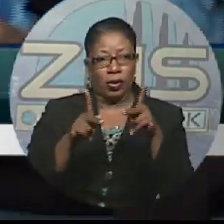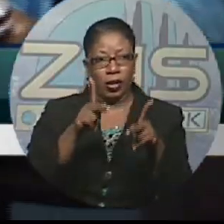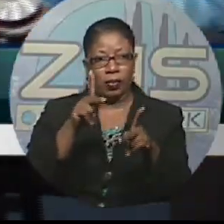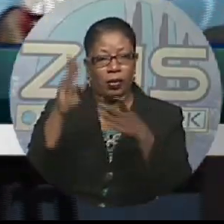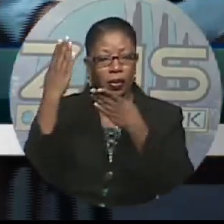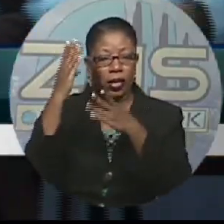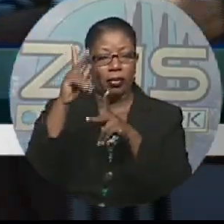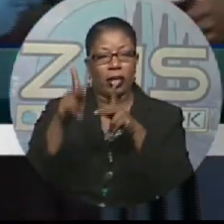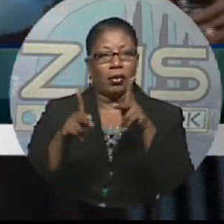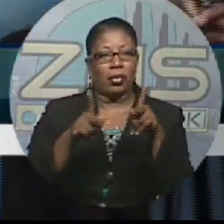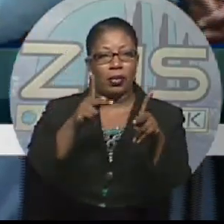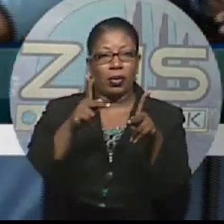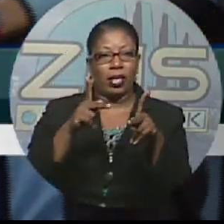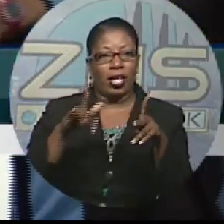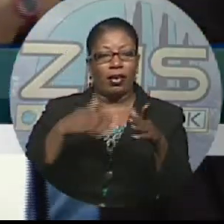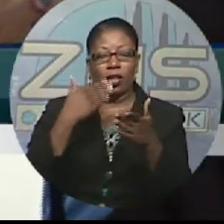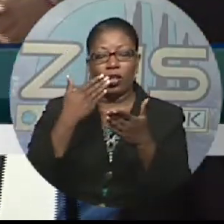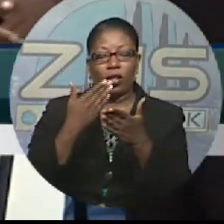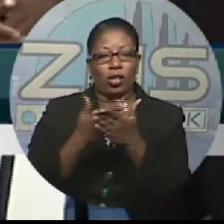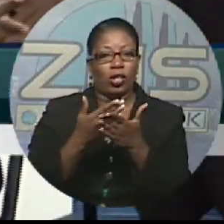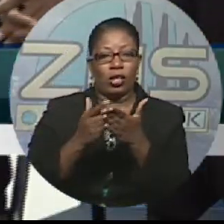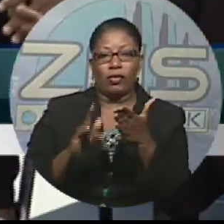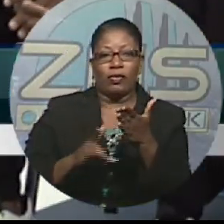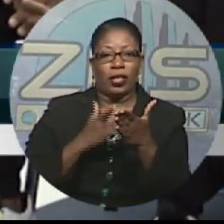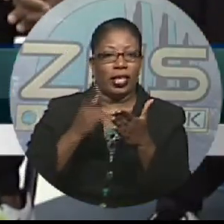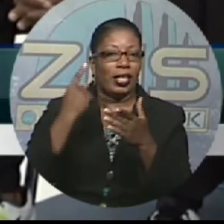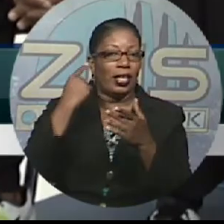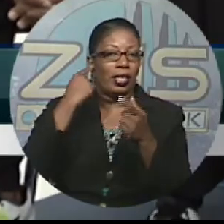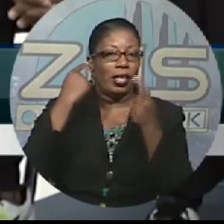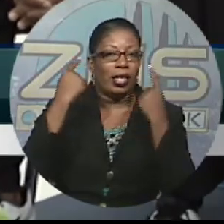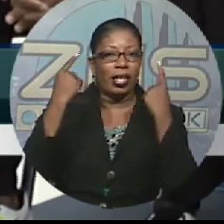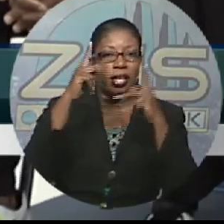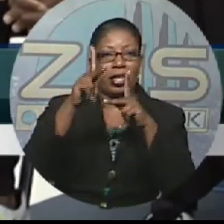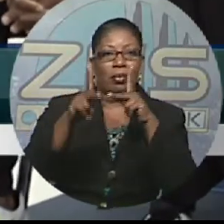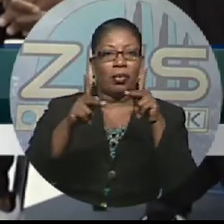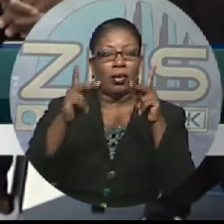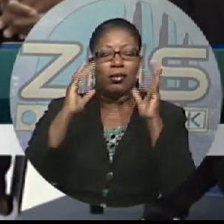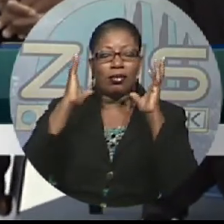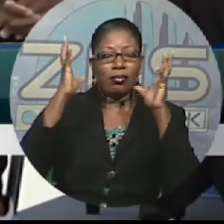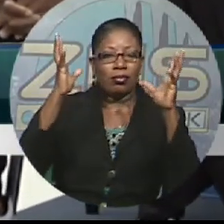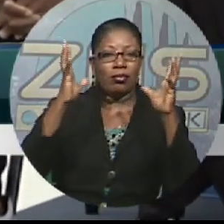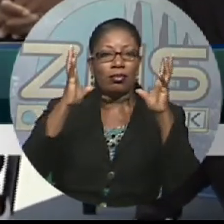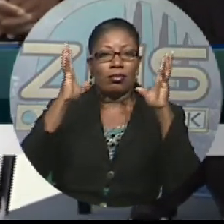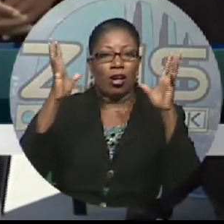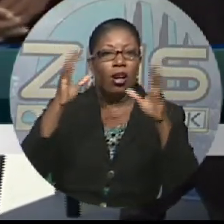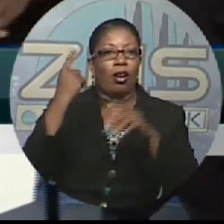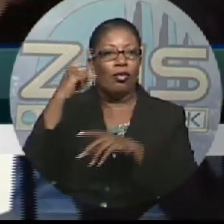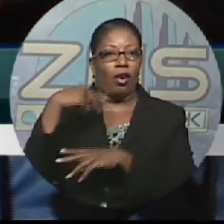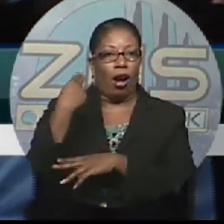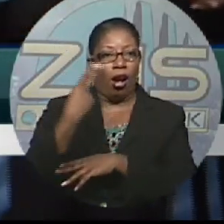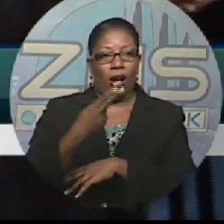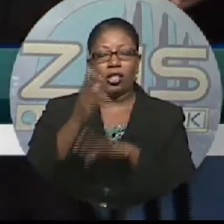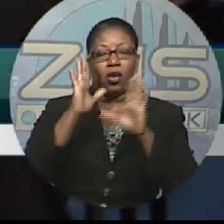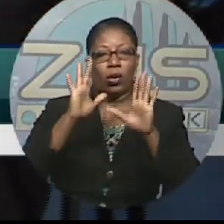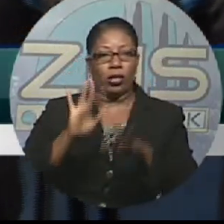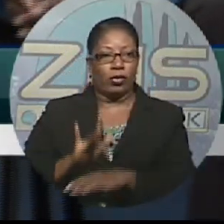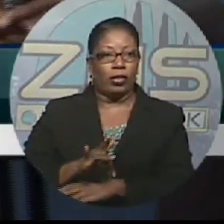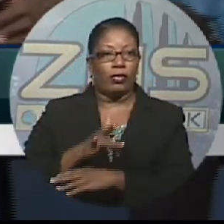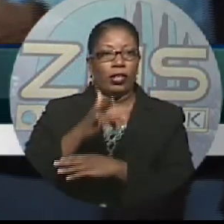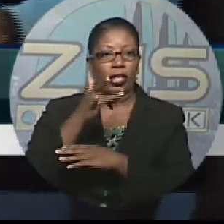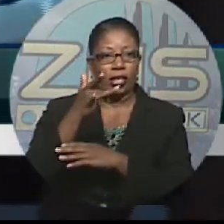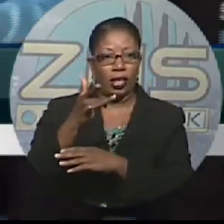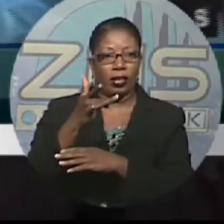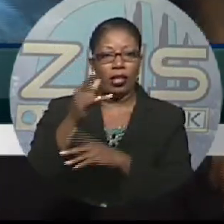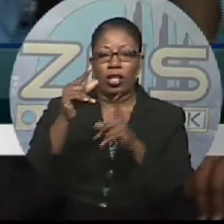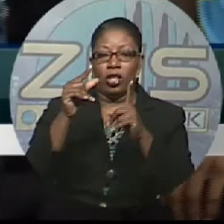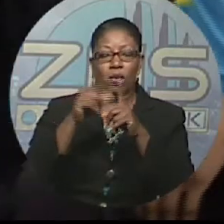feeling. Just to come out to the gate and hear the crowd scream like that for us, you know, it's an amazing feeling. And you know,